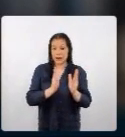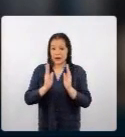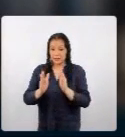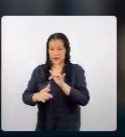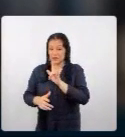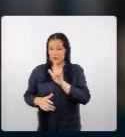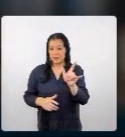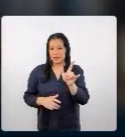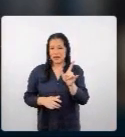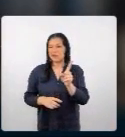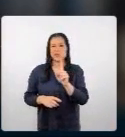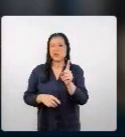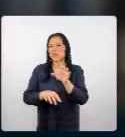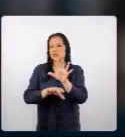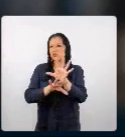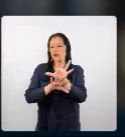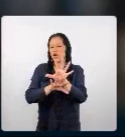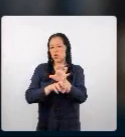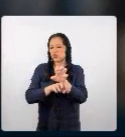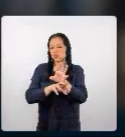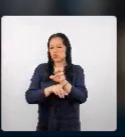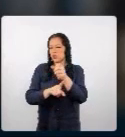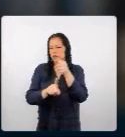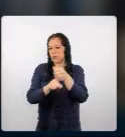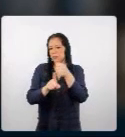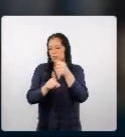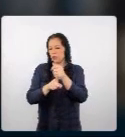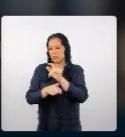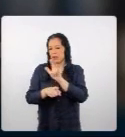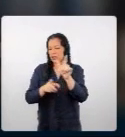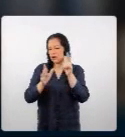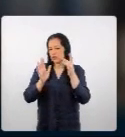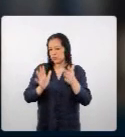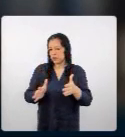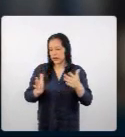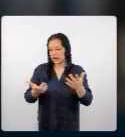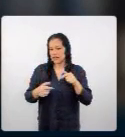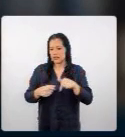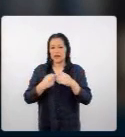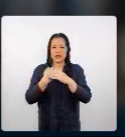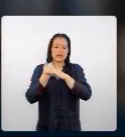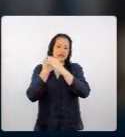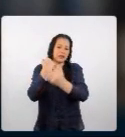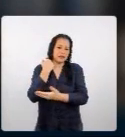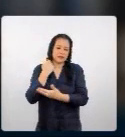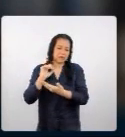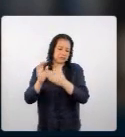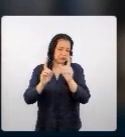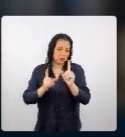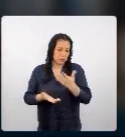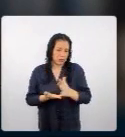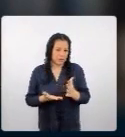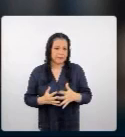not much still caught up with the community.